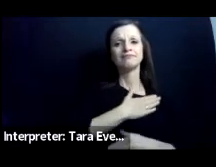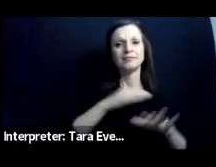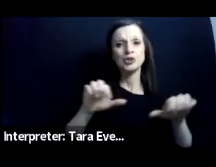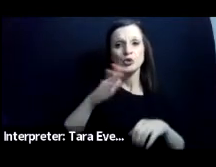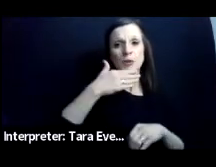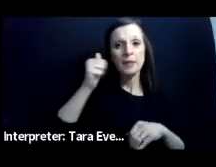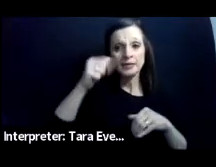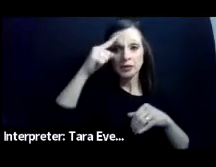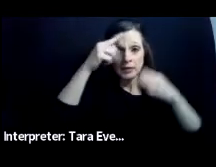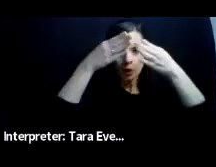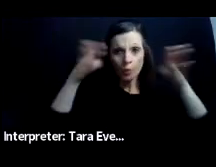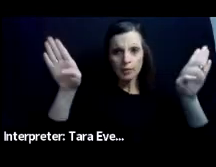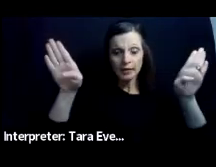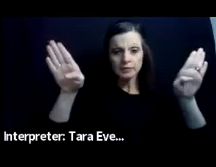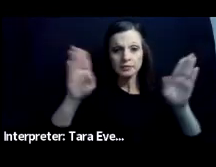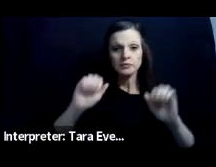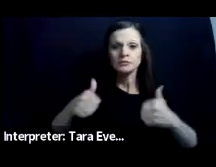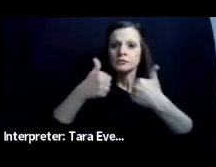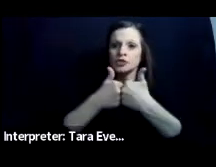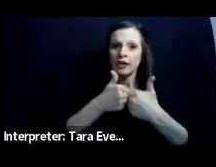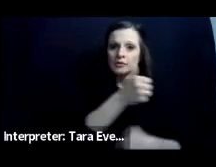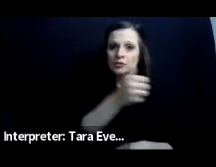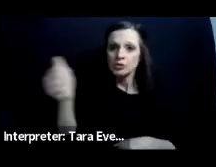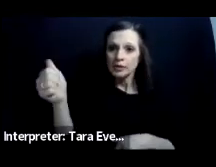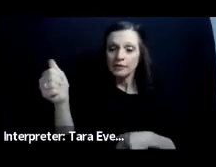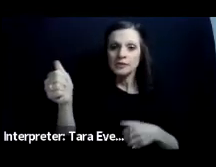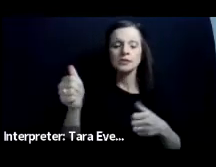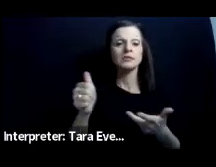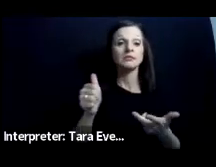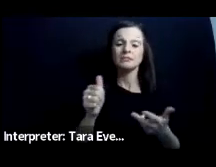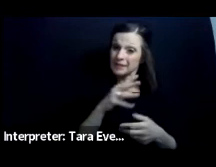to challenge yourself and some of your current beliefs.